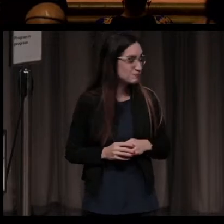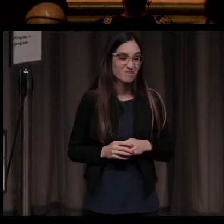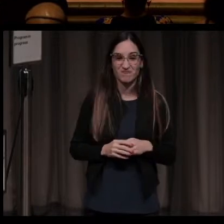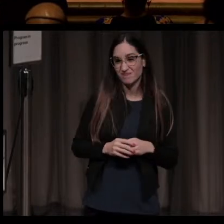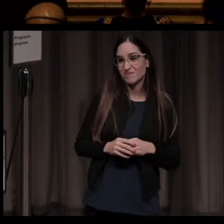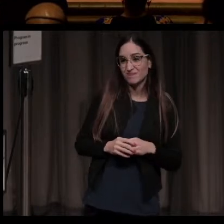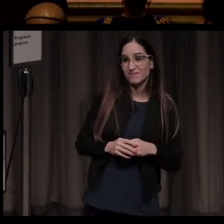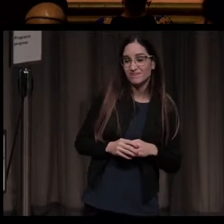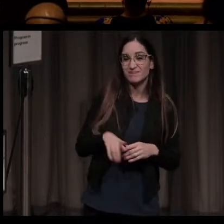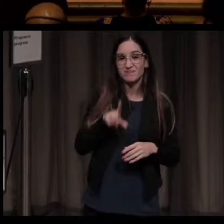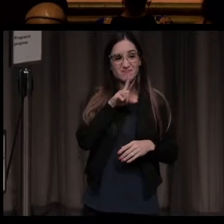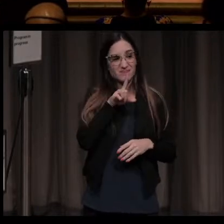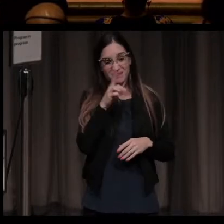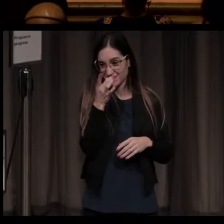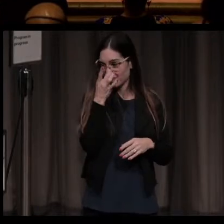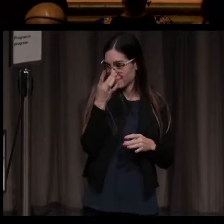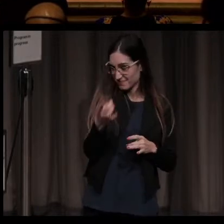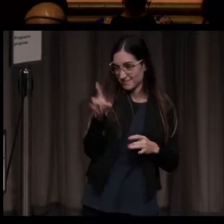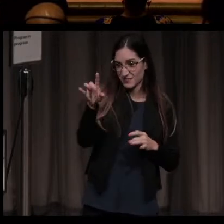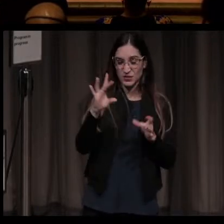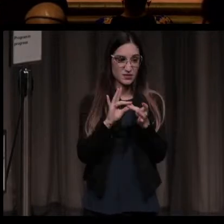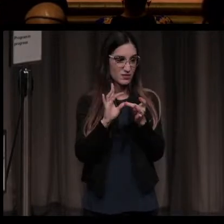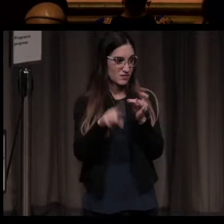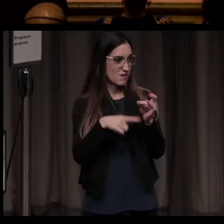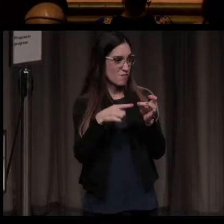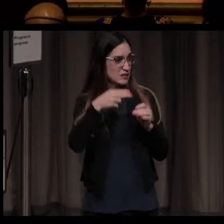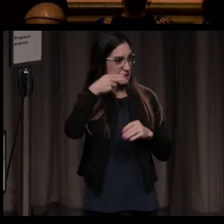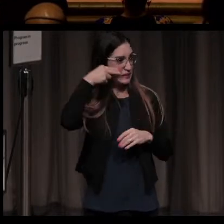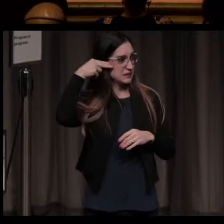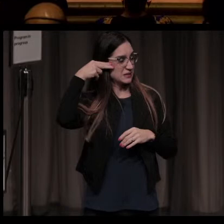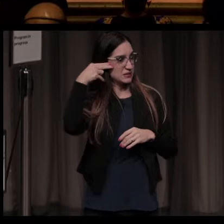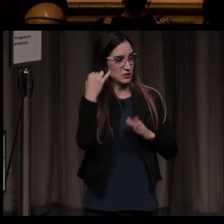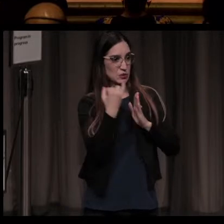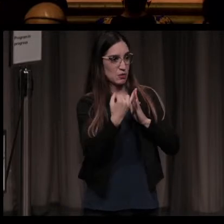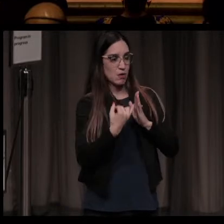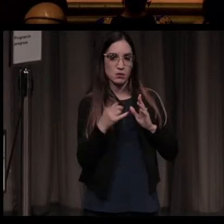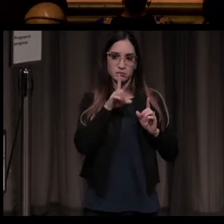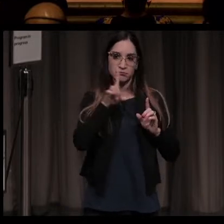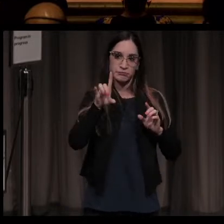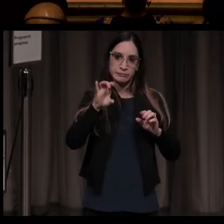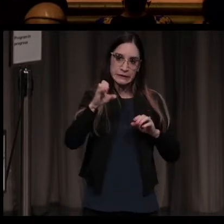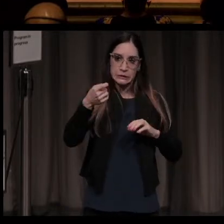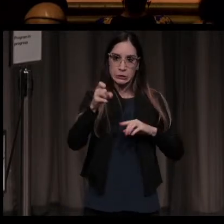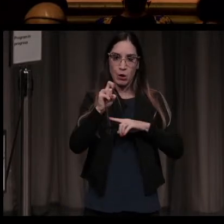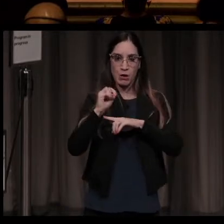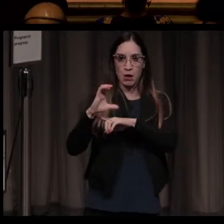interesting, right? That art, indigenous art is usually exoticized. And